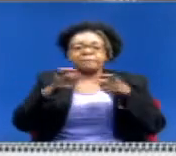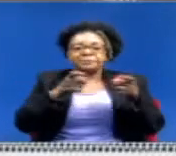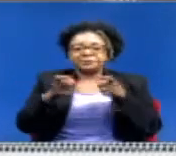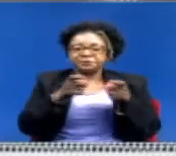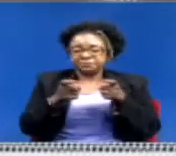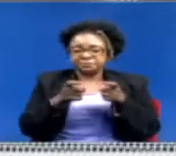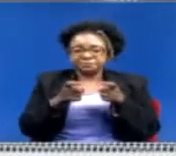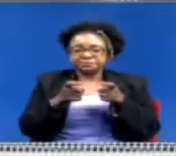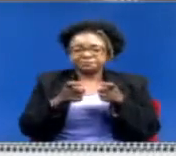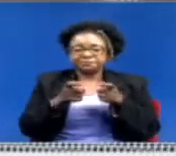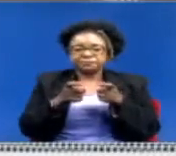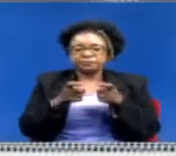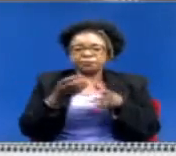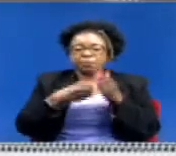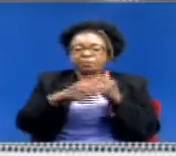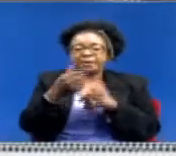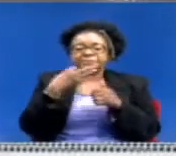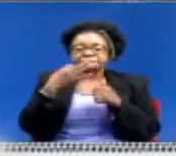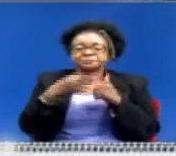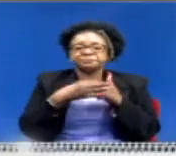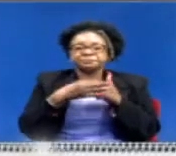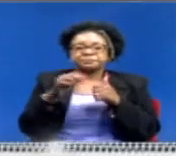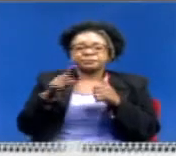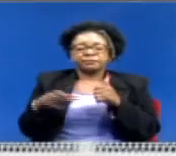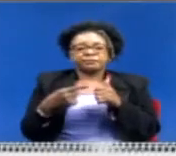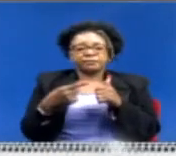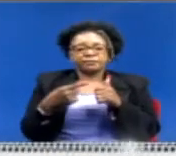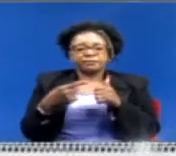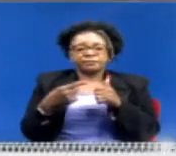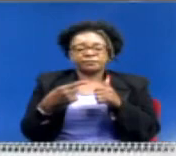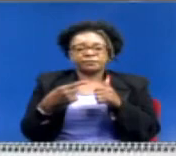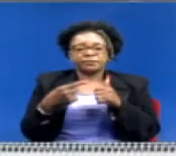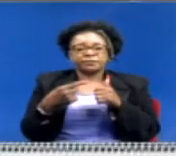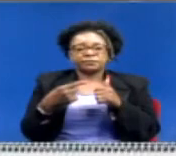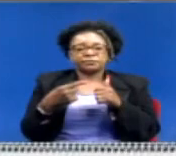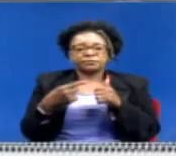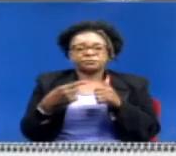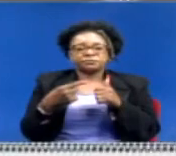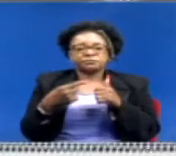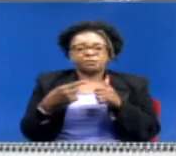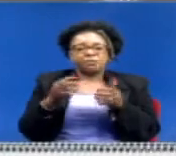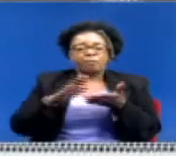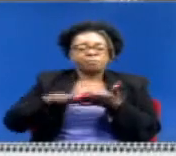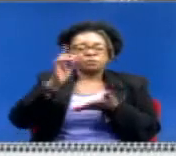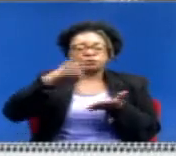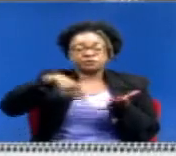we managed to pay 800,000, and most of us we paid